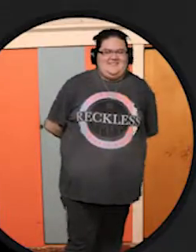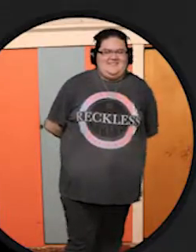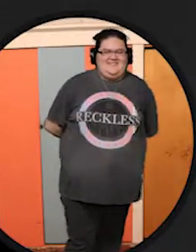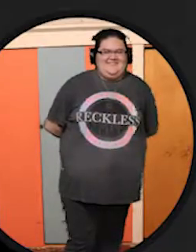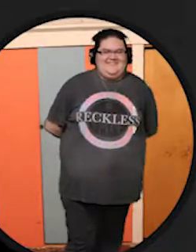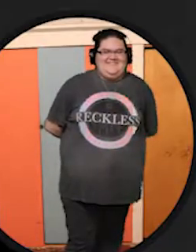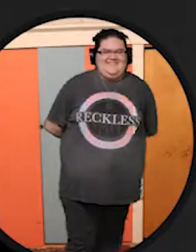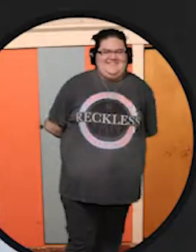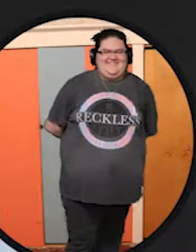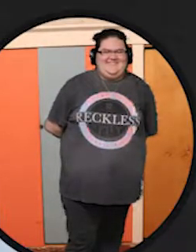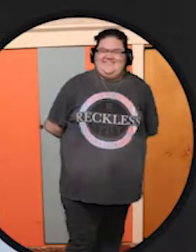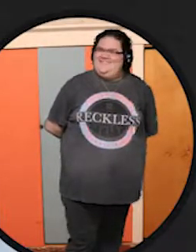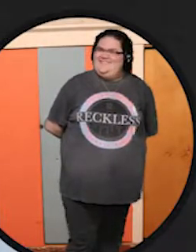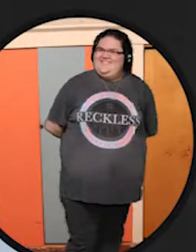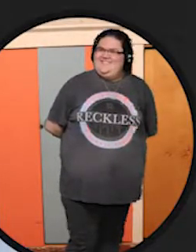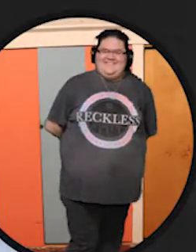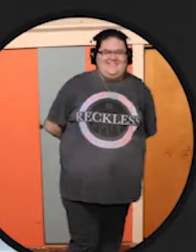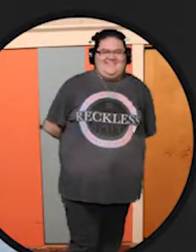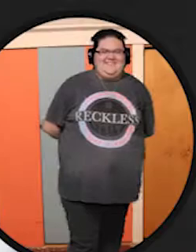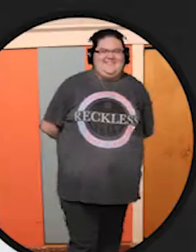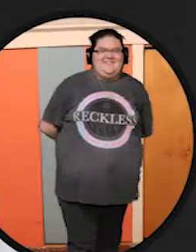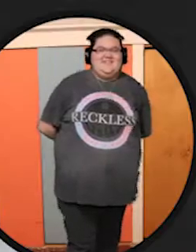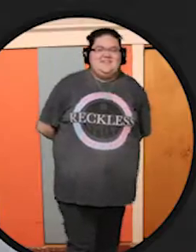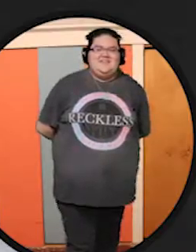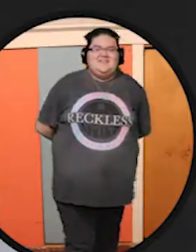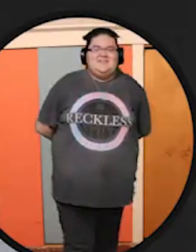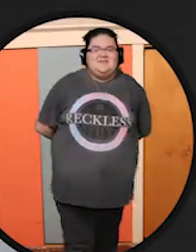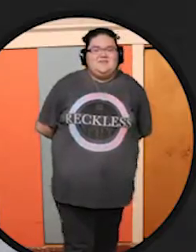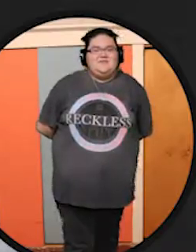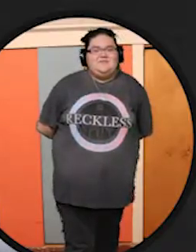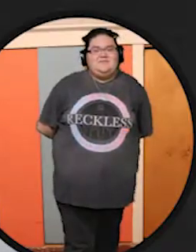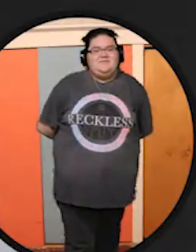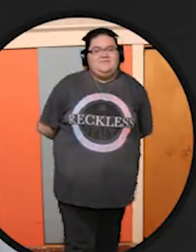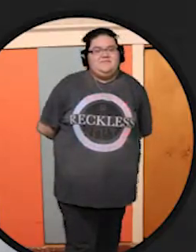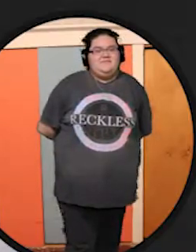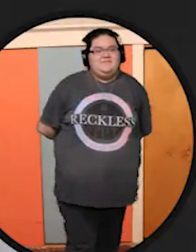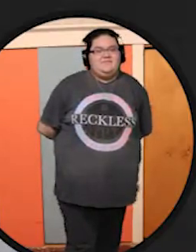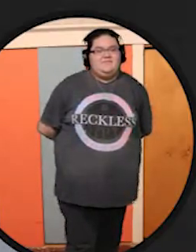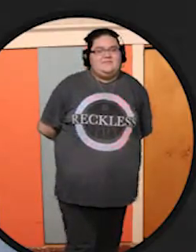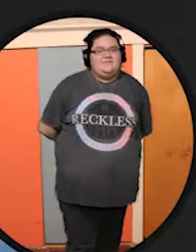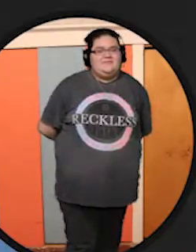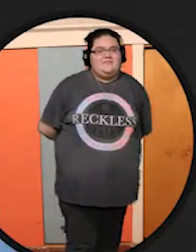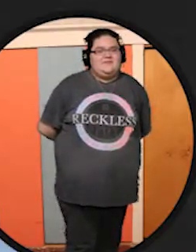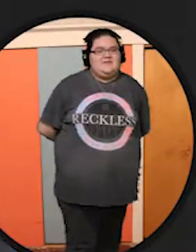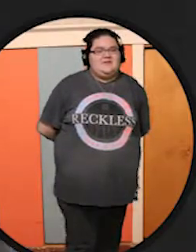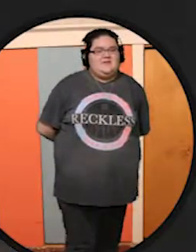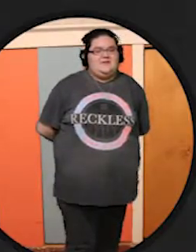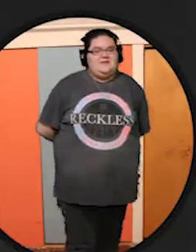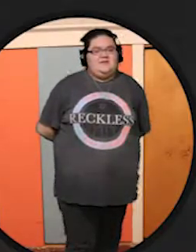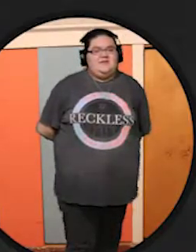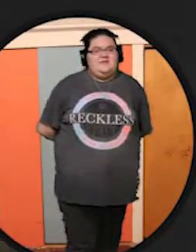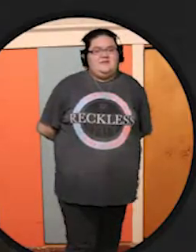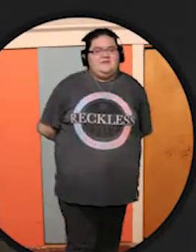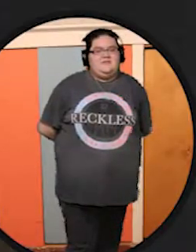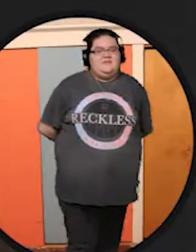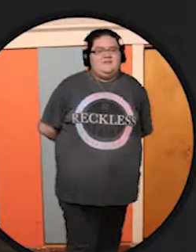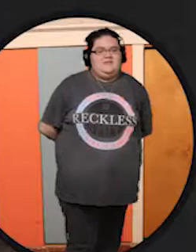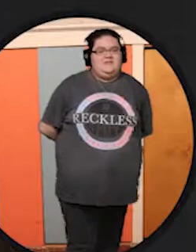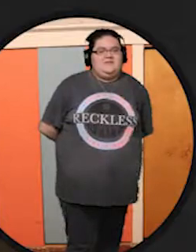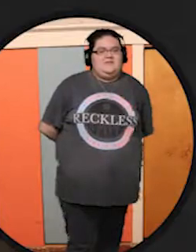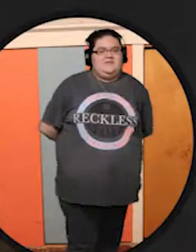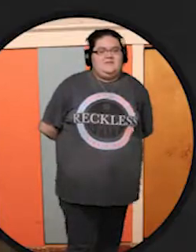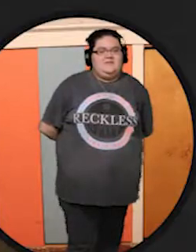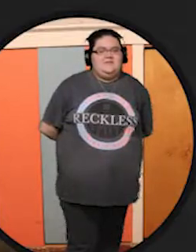All right. He's had one strike this video. The last time I showed a video like this, I got in trouble with YouTube. So just a disclaimer, these are professionals. Do not